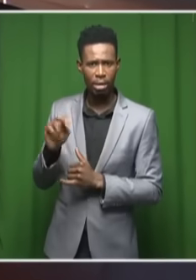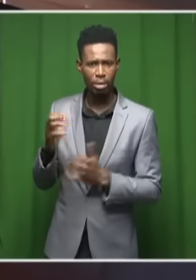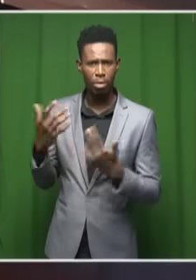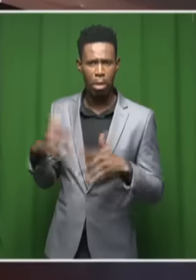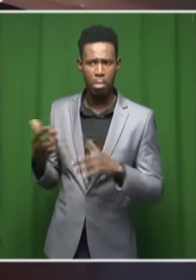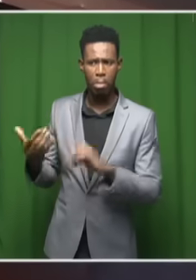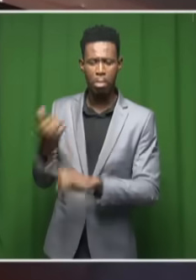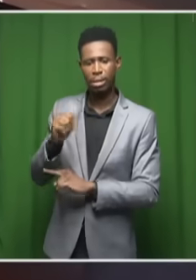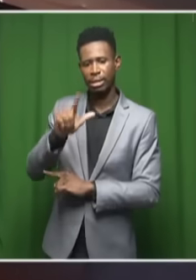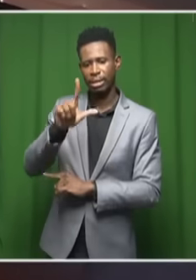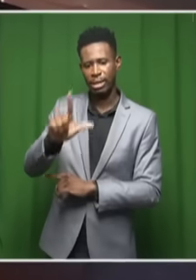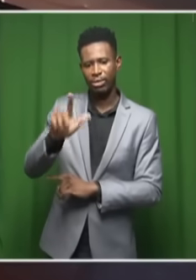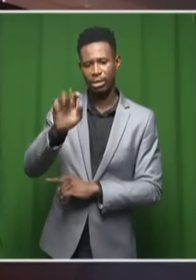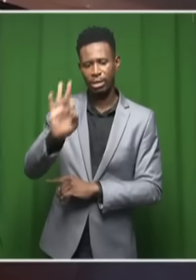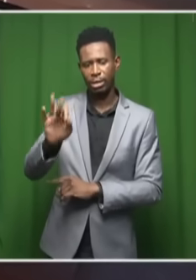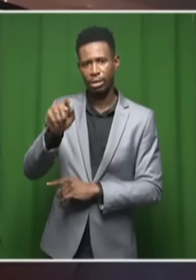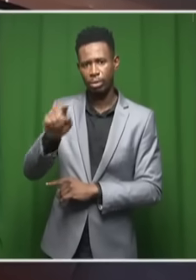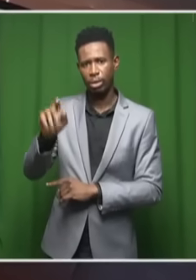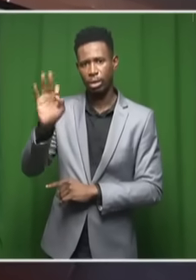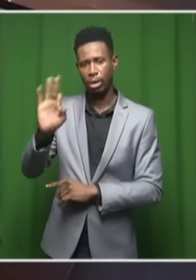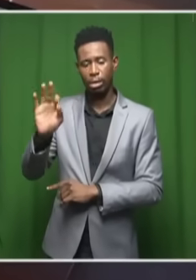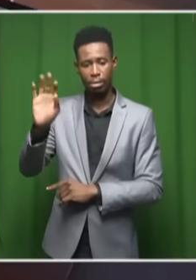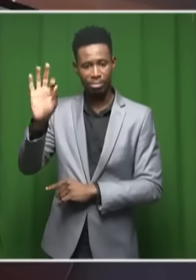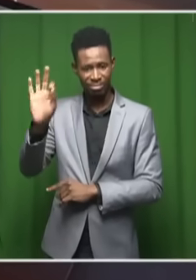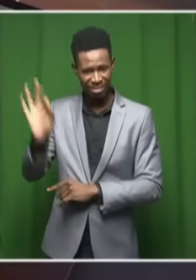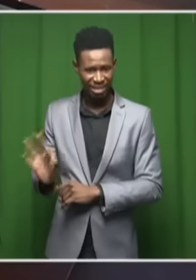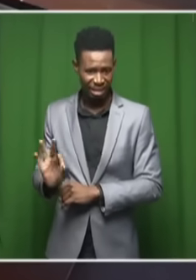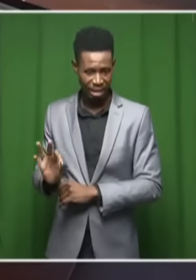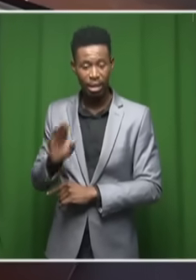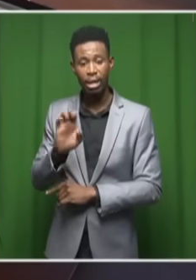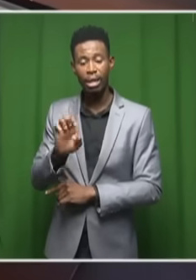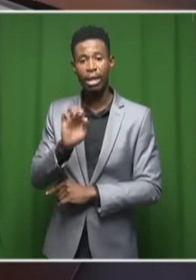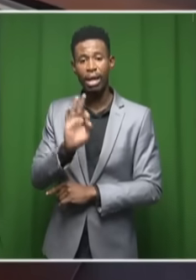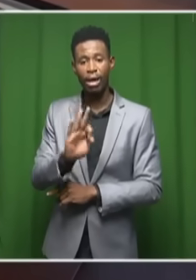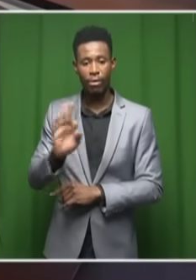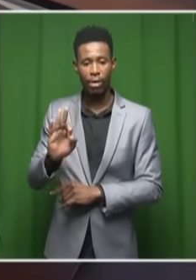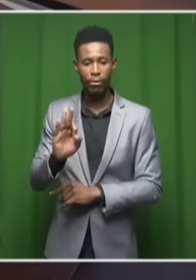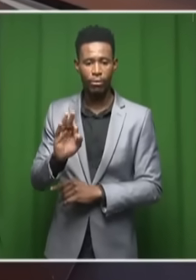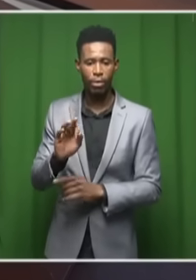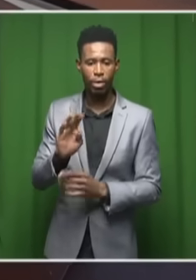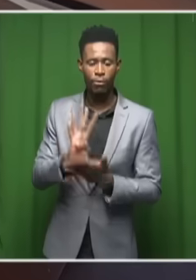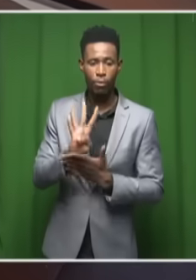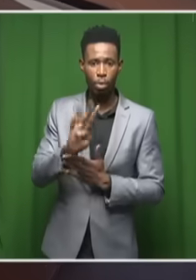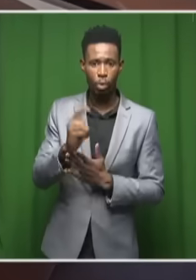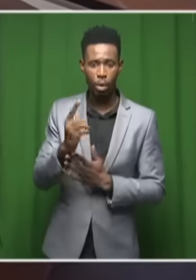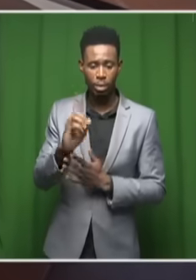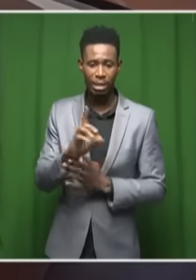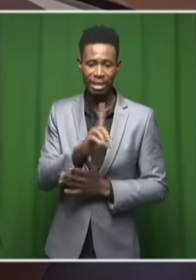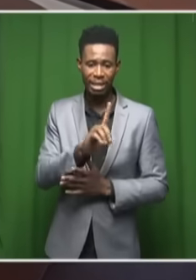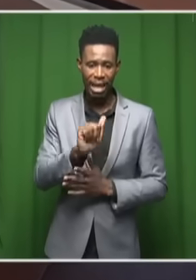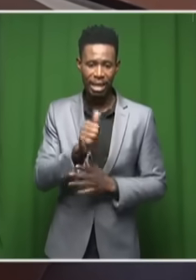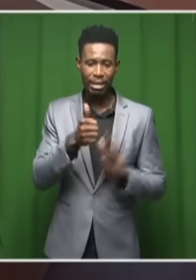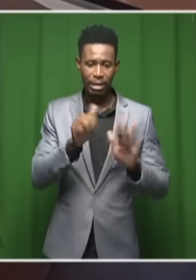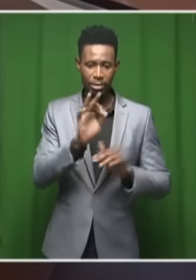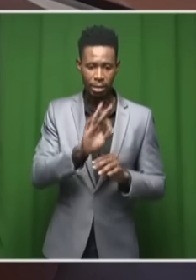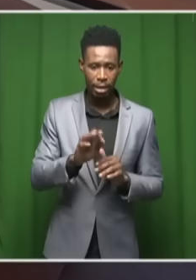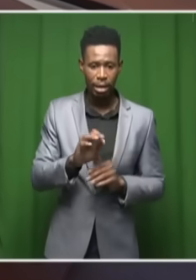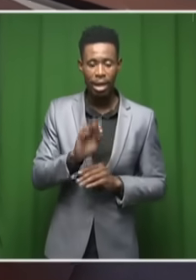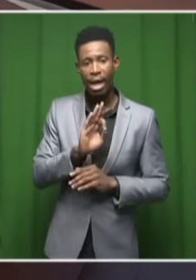whopping 73.3% of that share. The EFF 14.1%, Democratic Alliance 6%, Freedom Front